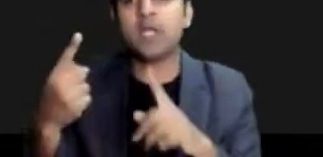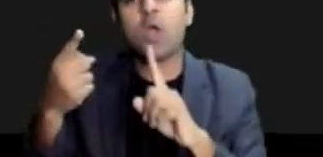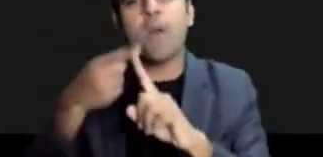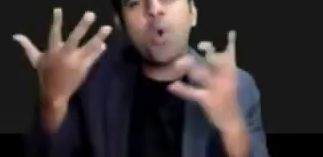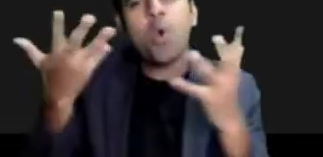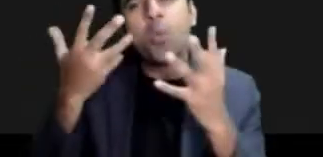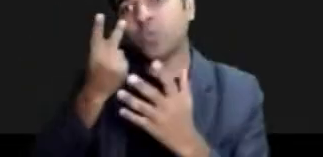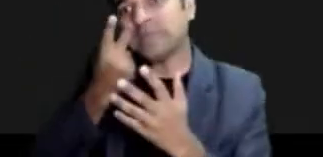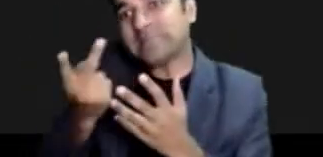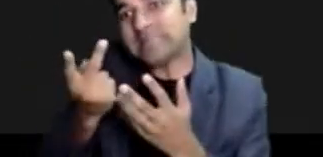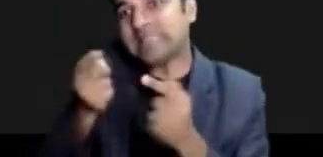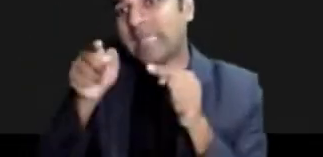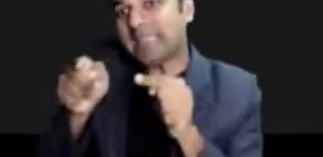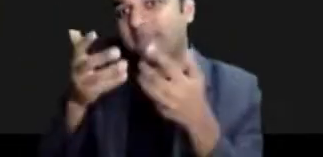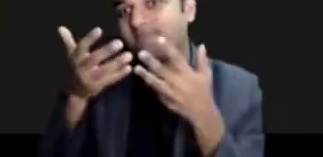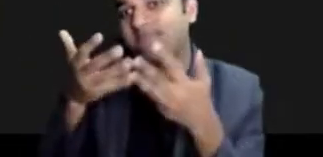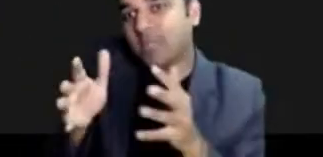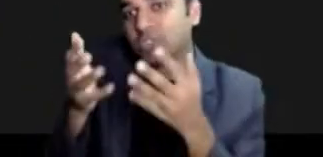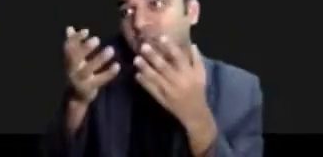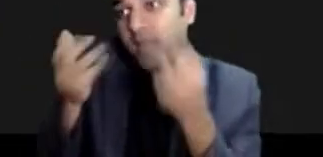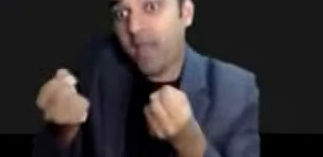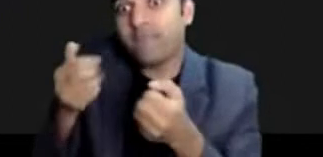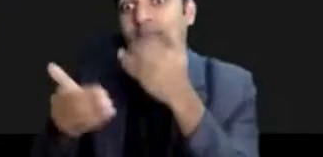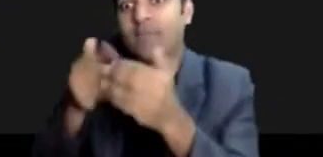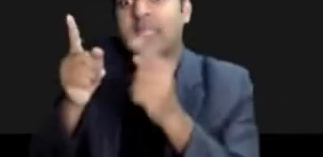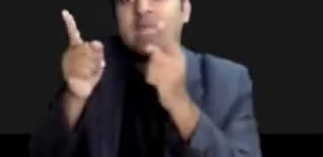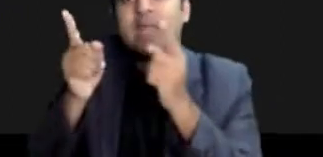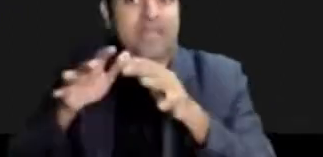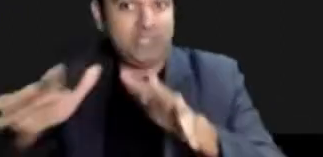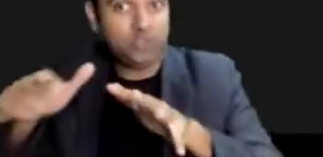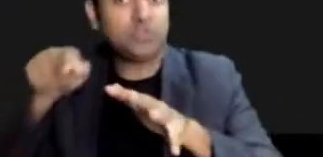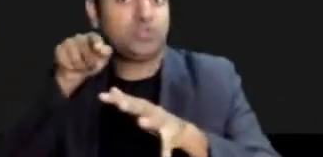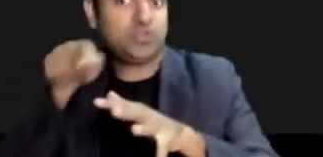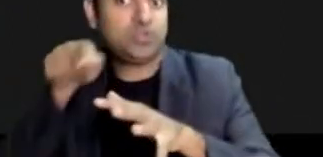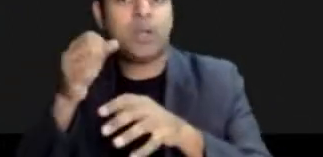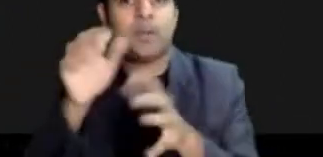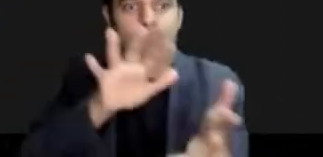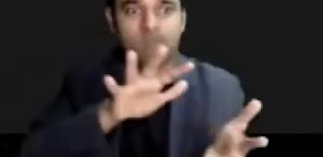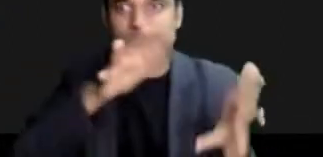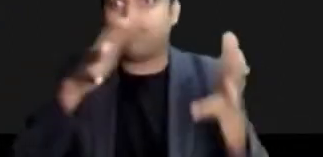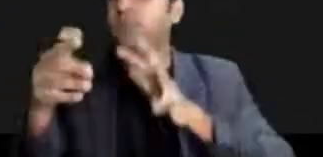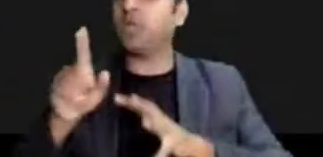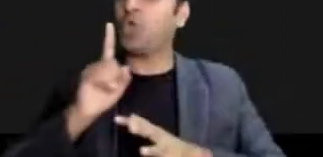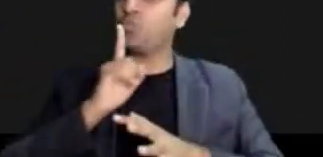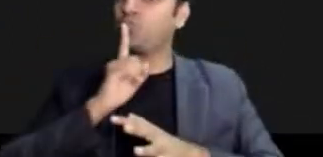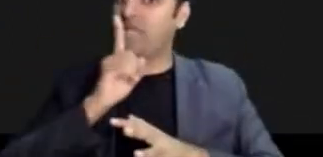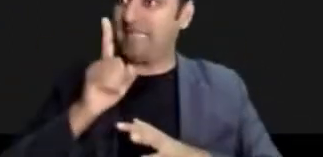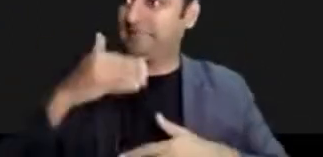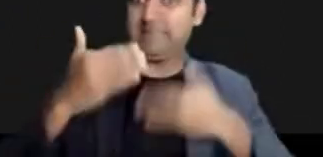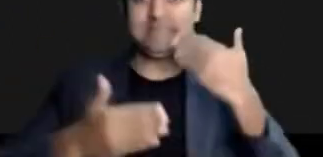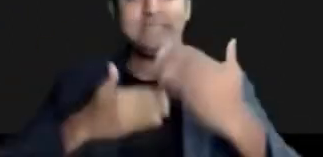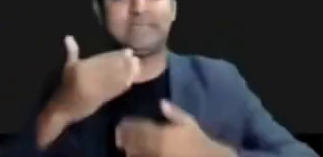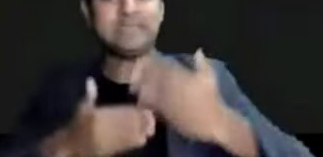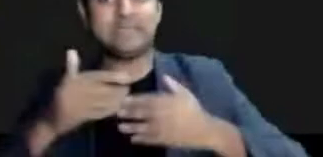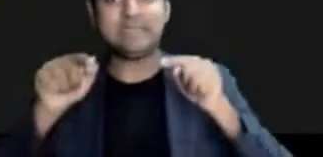or so, we have the opportunity to take a look back and see what we have done in terms of disability inclusion,